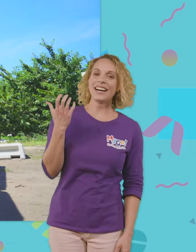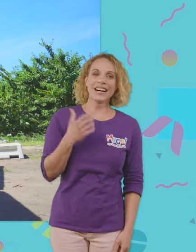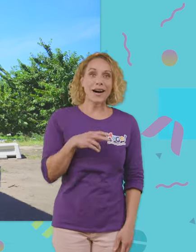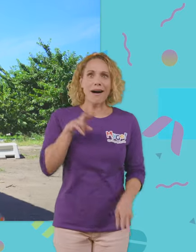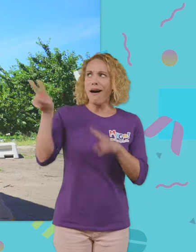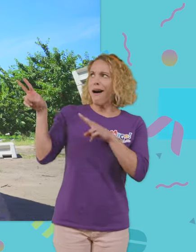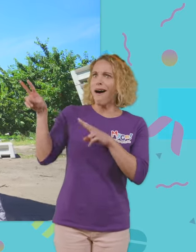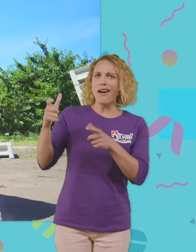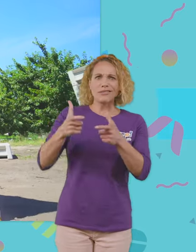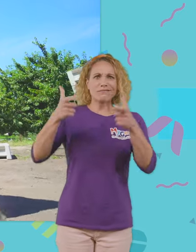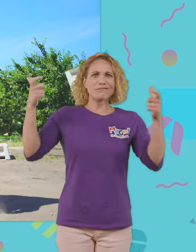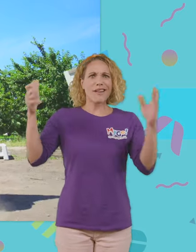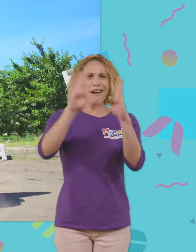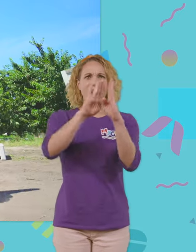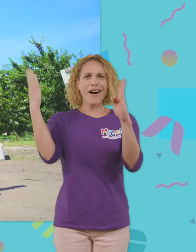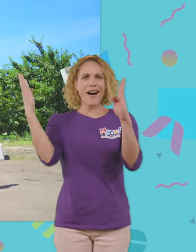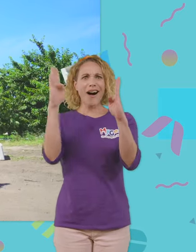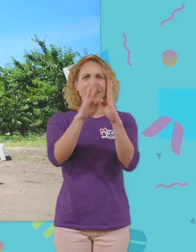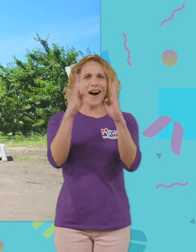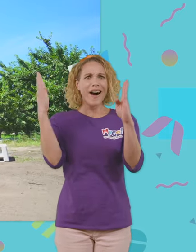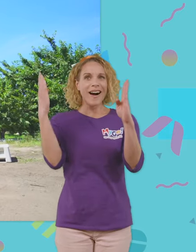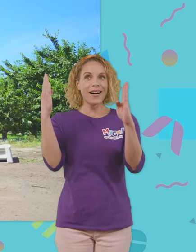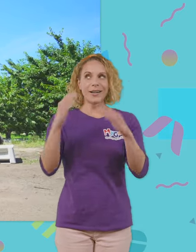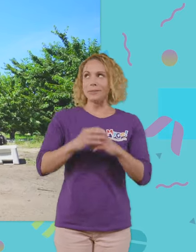Whoa! Look at this giant door!